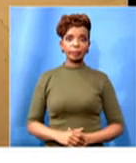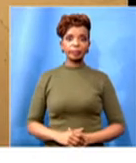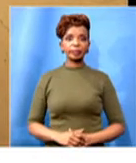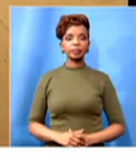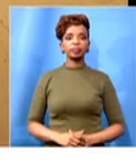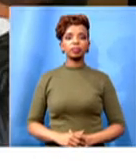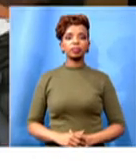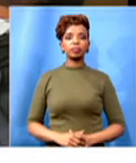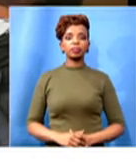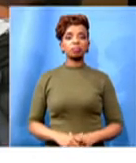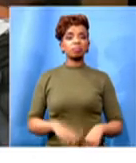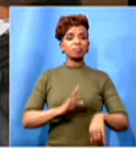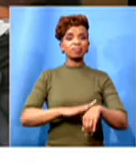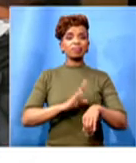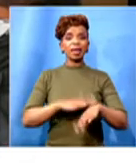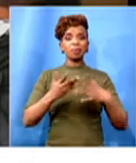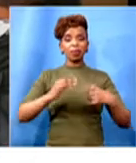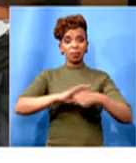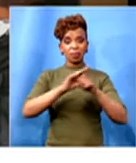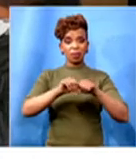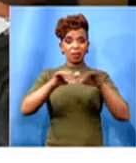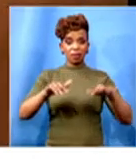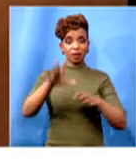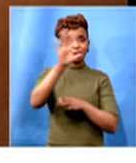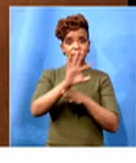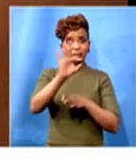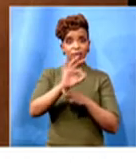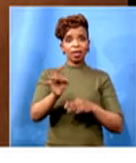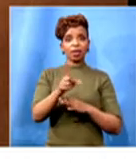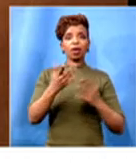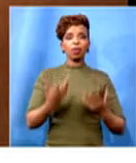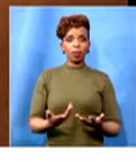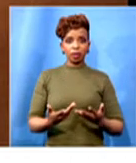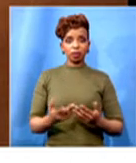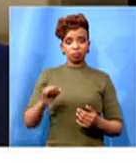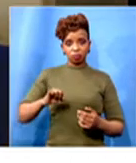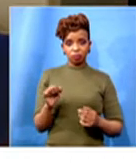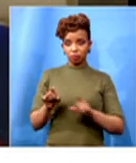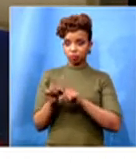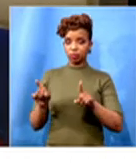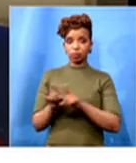Beyond Corona, the plan is to keep the ladies, teach them other things to do,